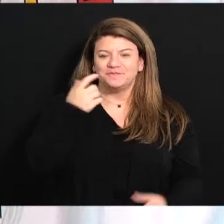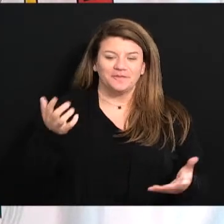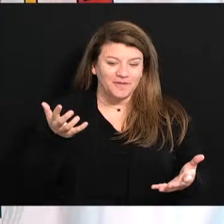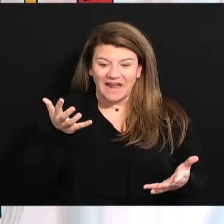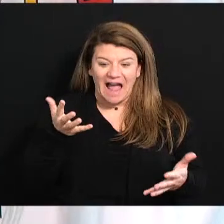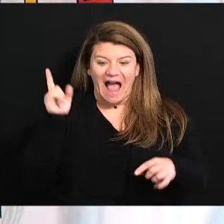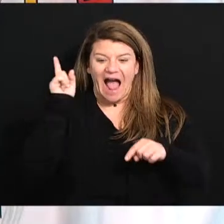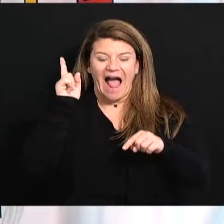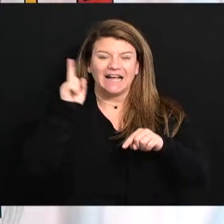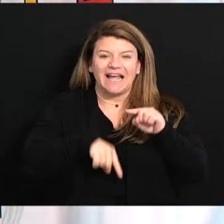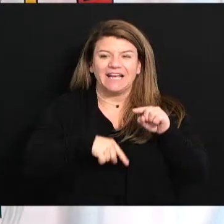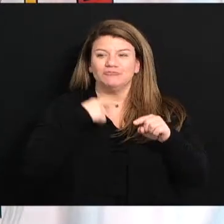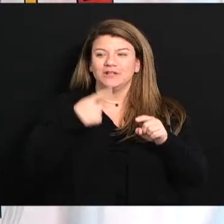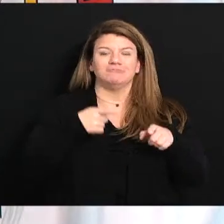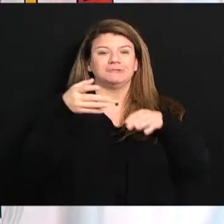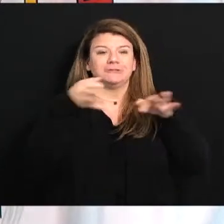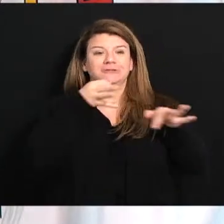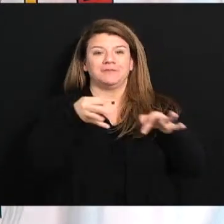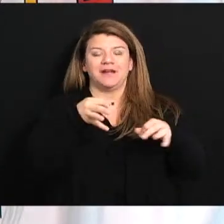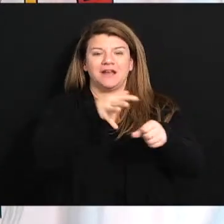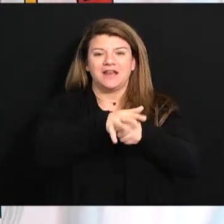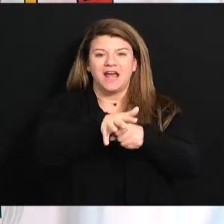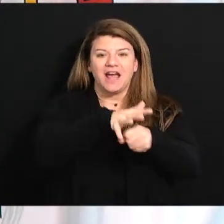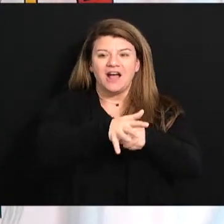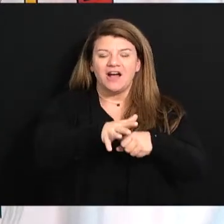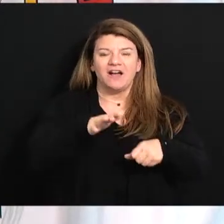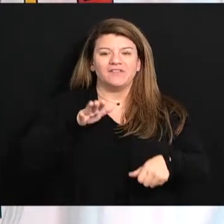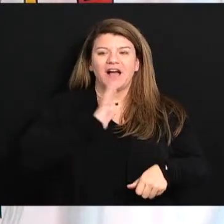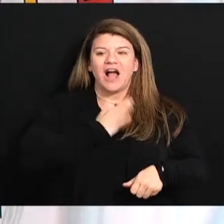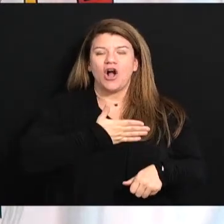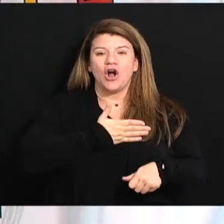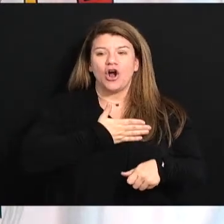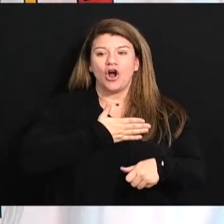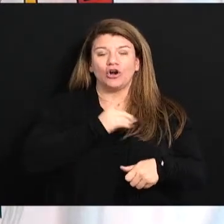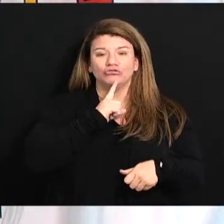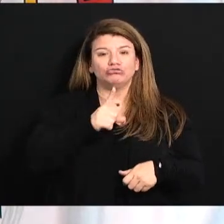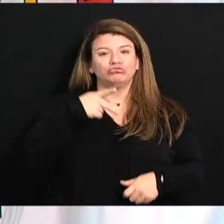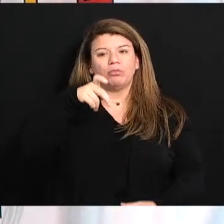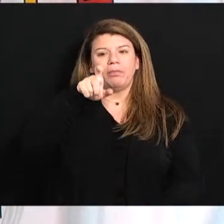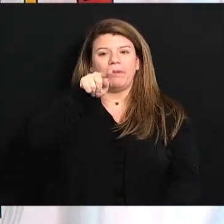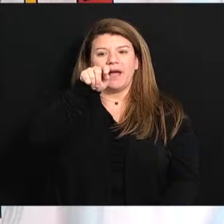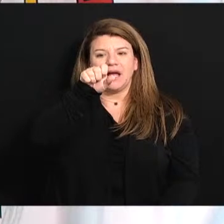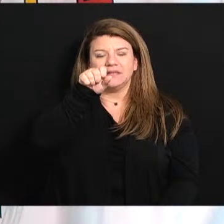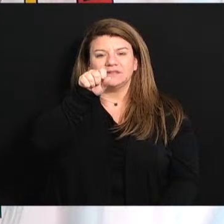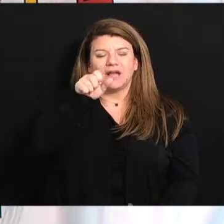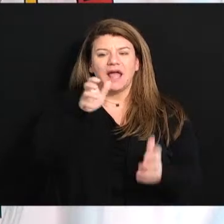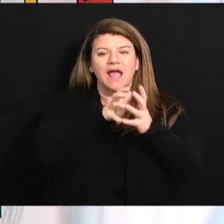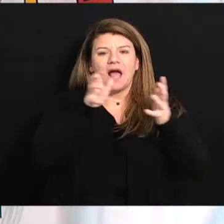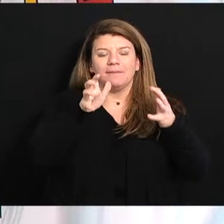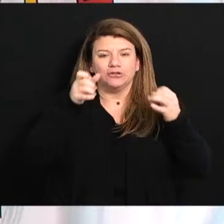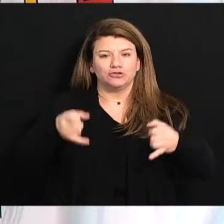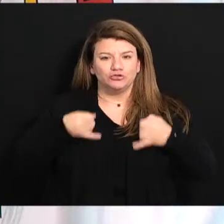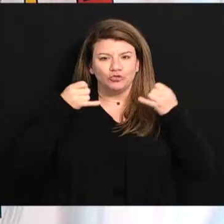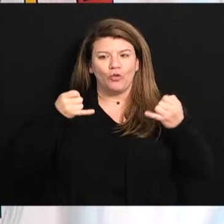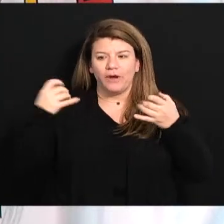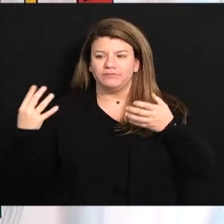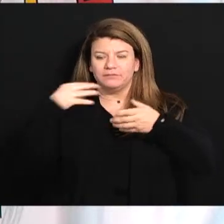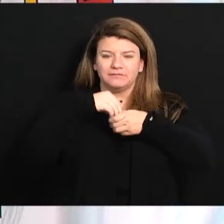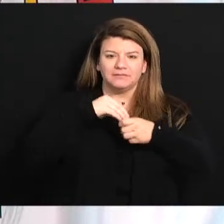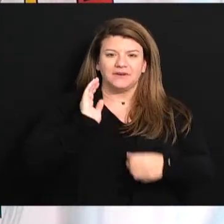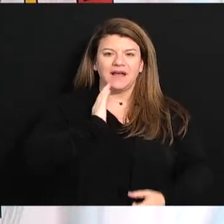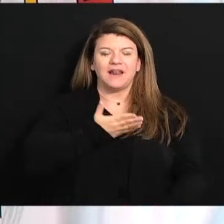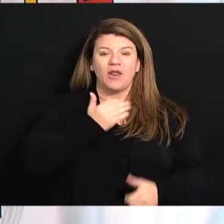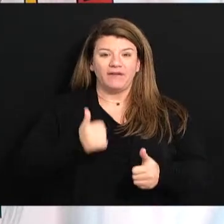I can't tell you how much our companions bring, how much joy they bring to our lives and